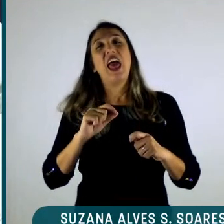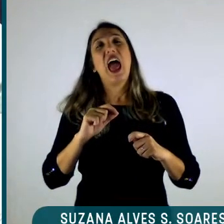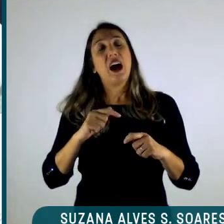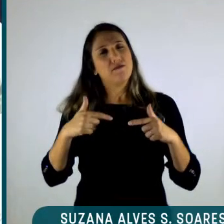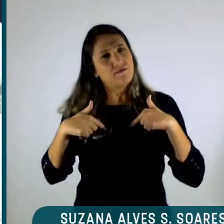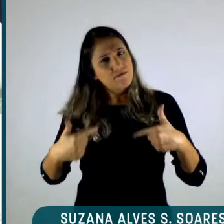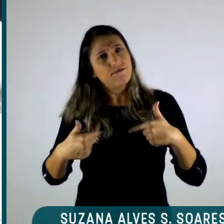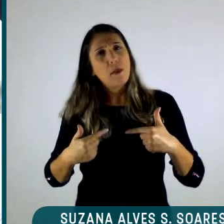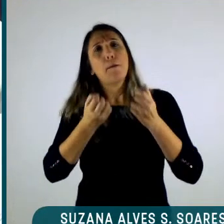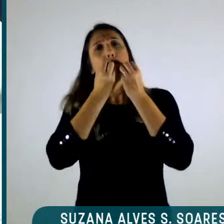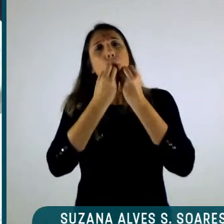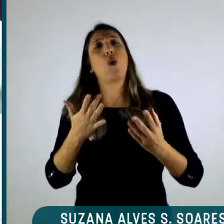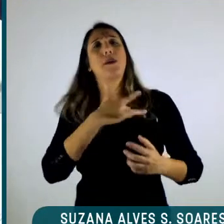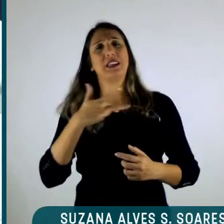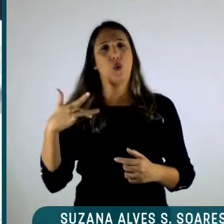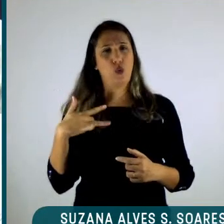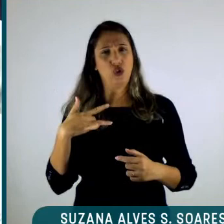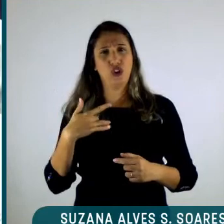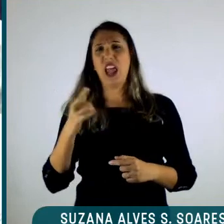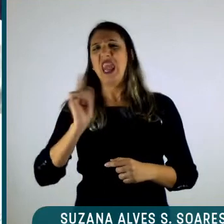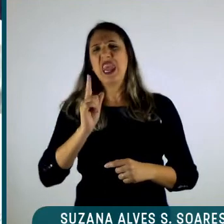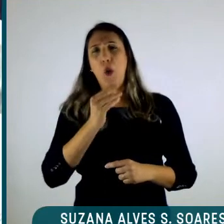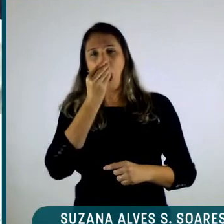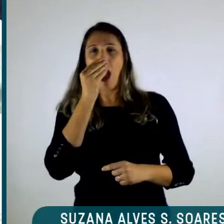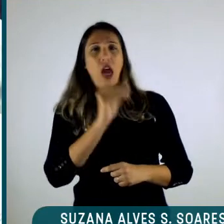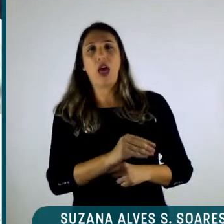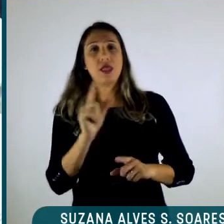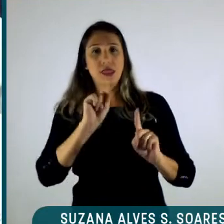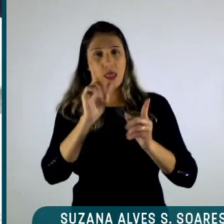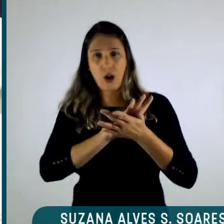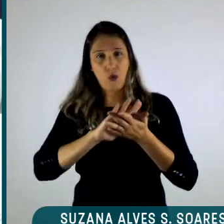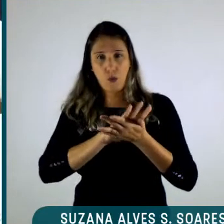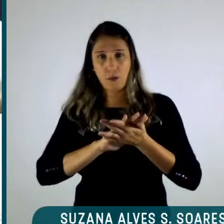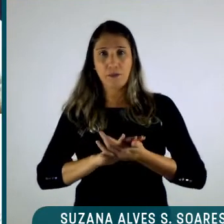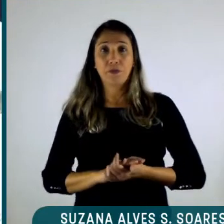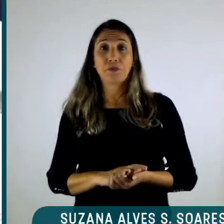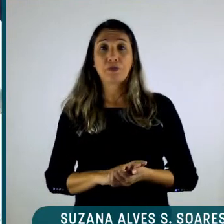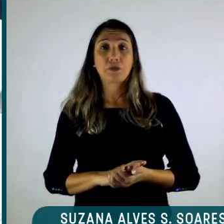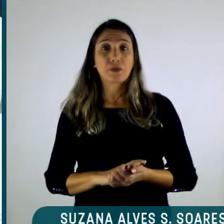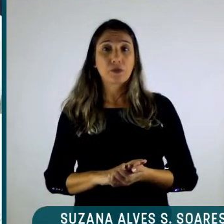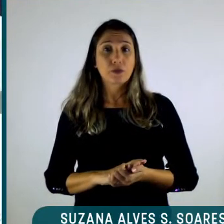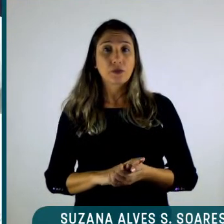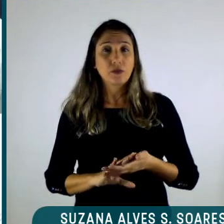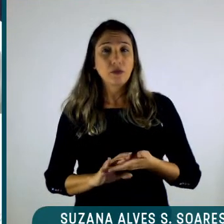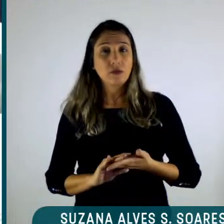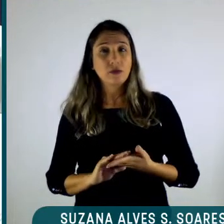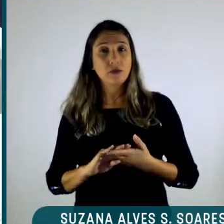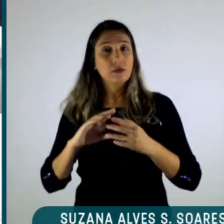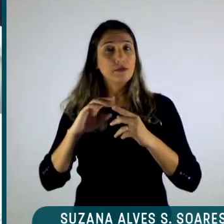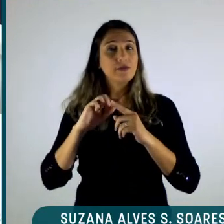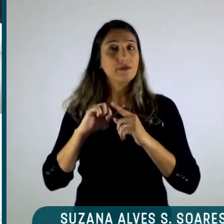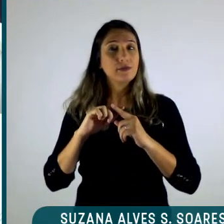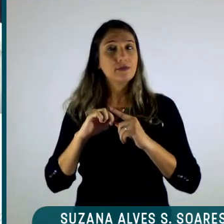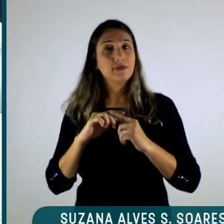to have less than the right to health care. So I guess that's what I wanted to say.